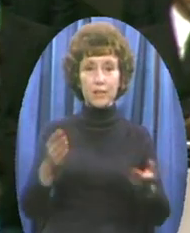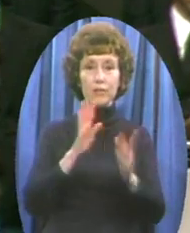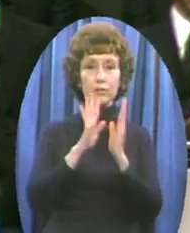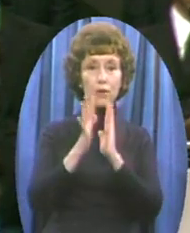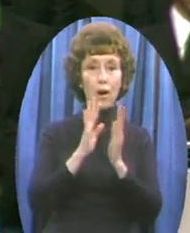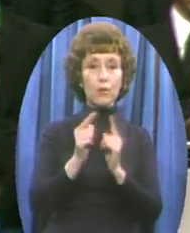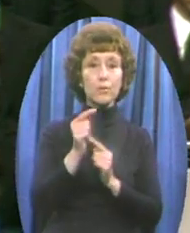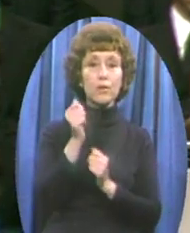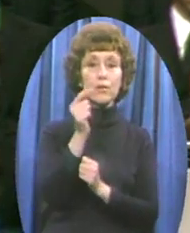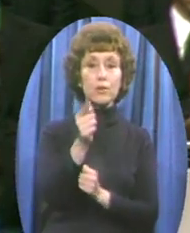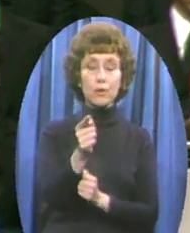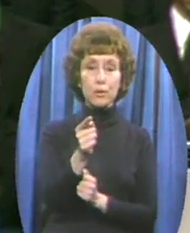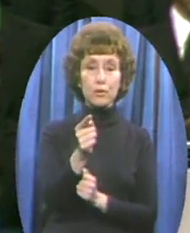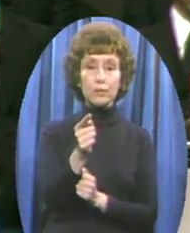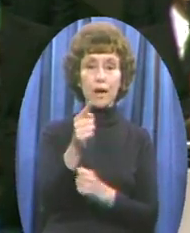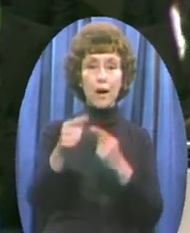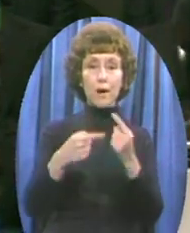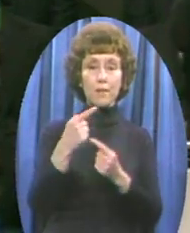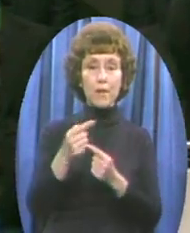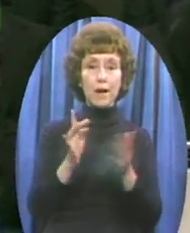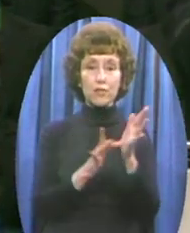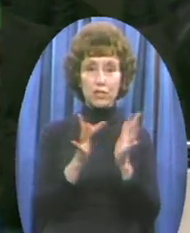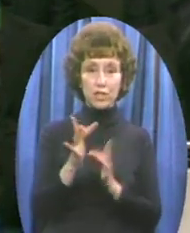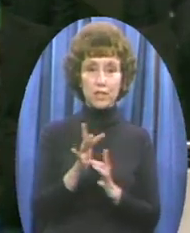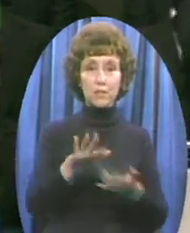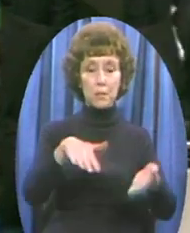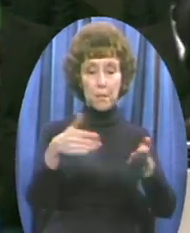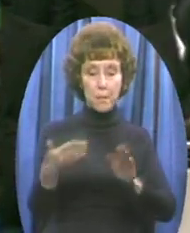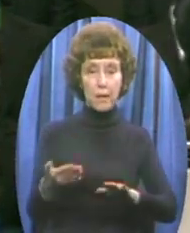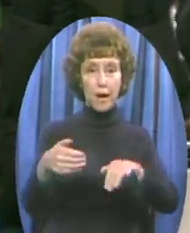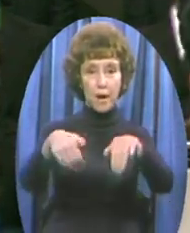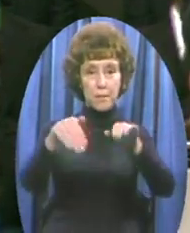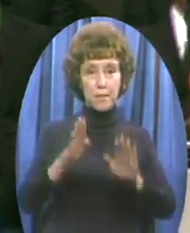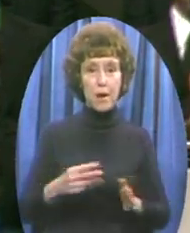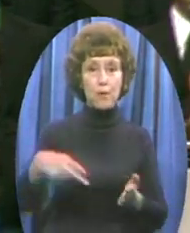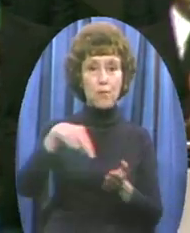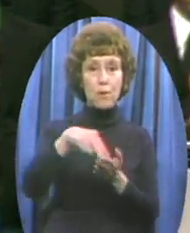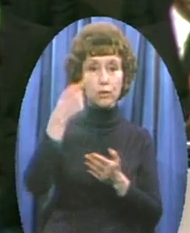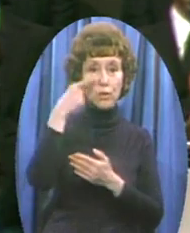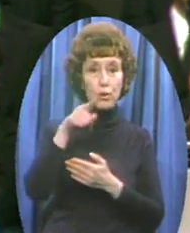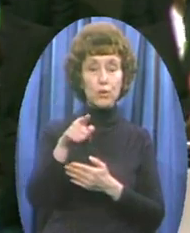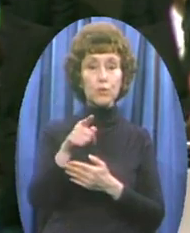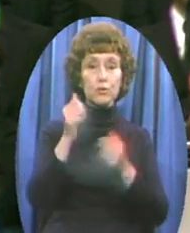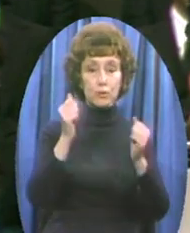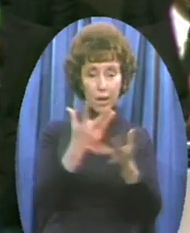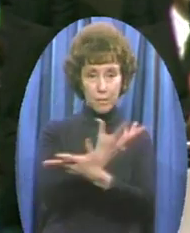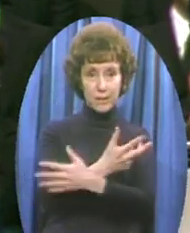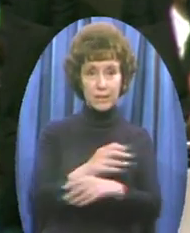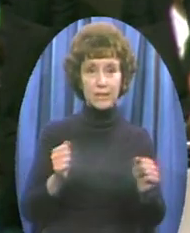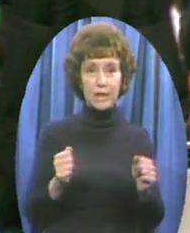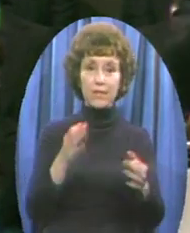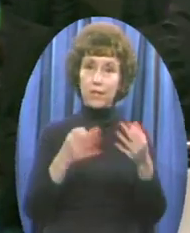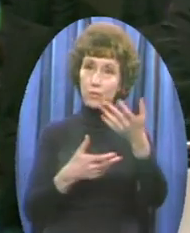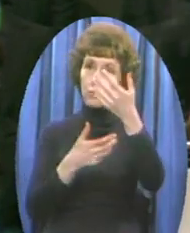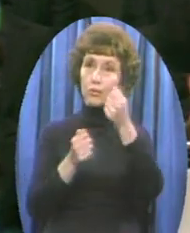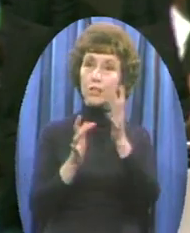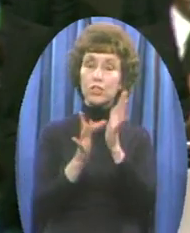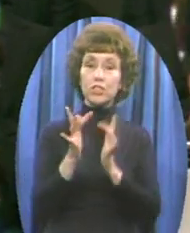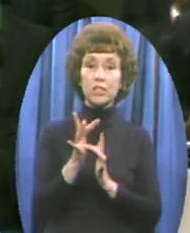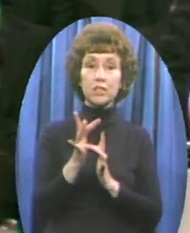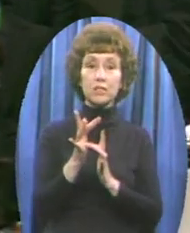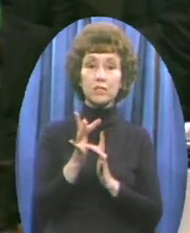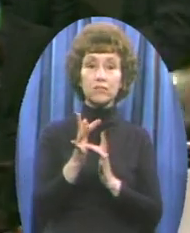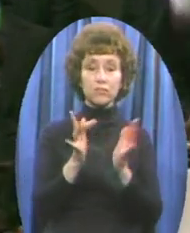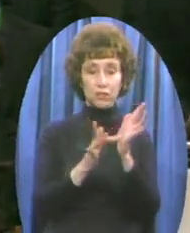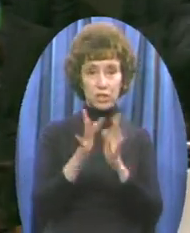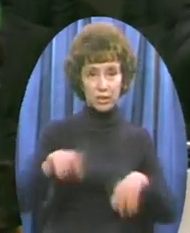was buried. He rose again for your salvation. And if you'll trust him as your Savior, he'll keep you out of hell. He'll give you a life worth living right now. You can't do